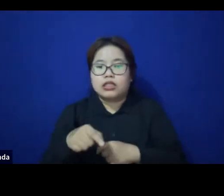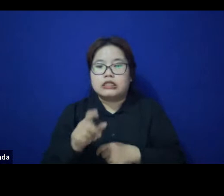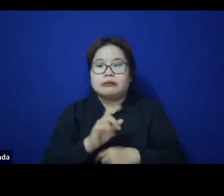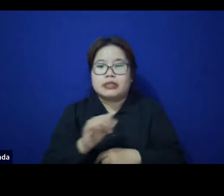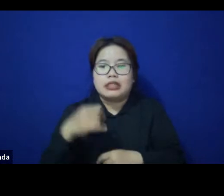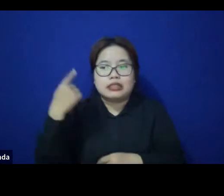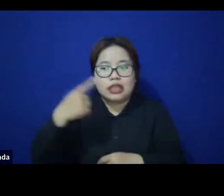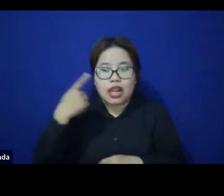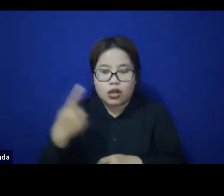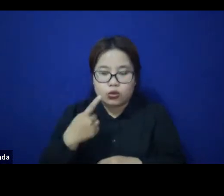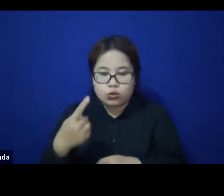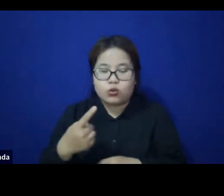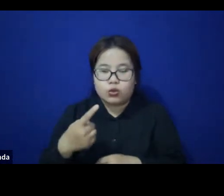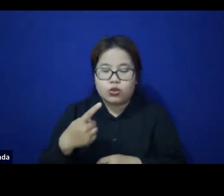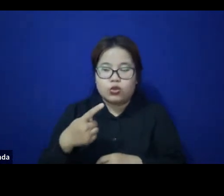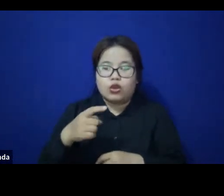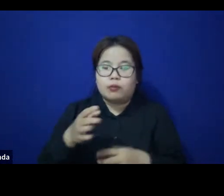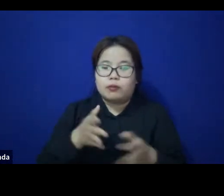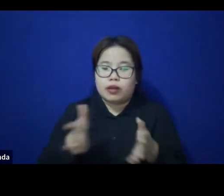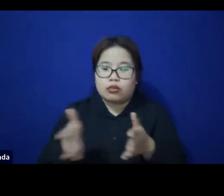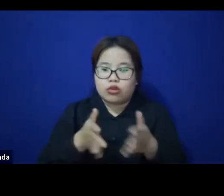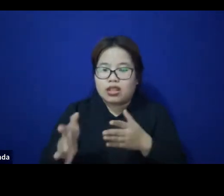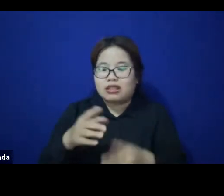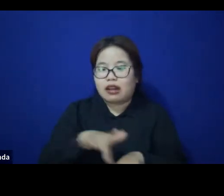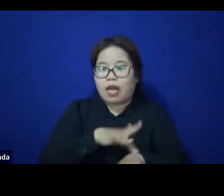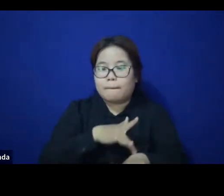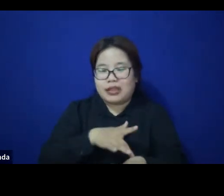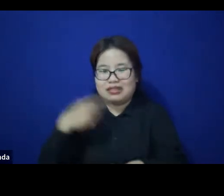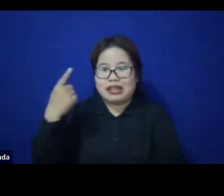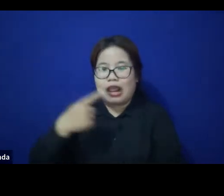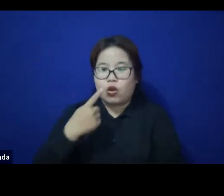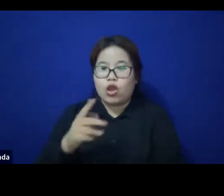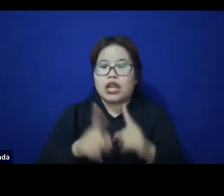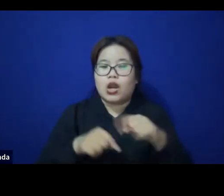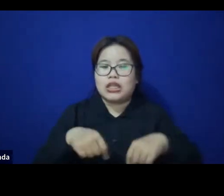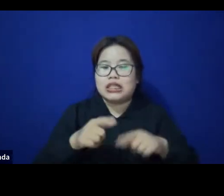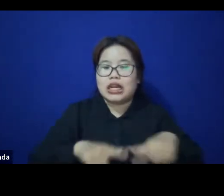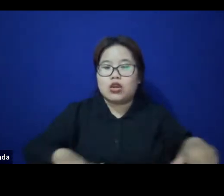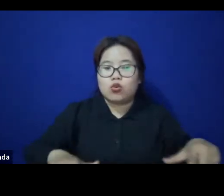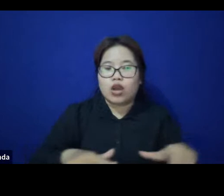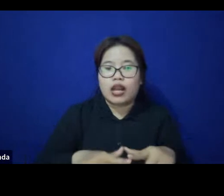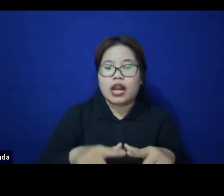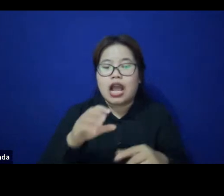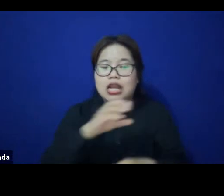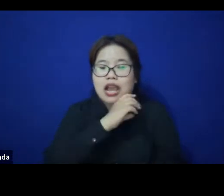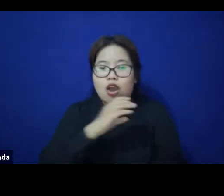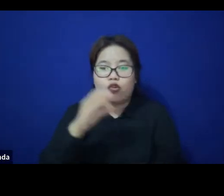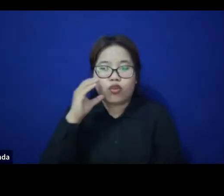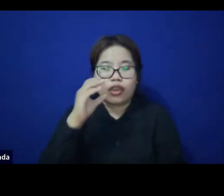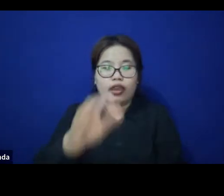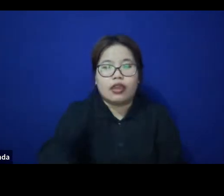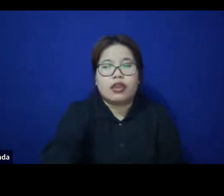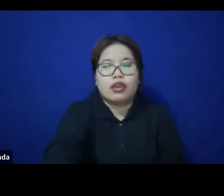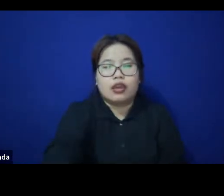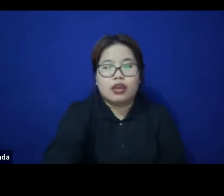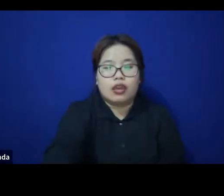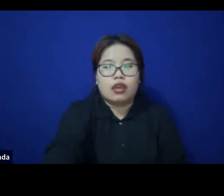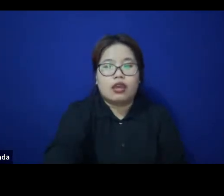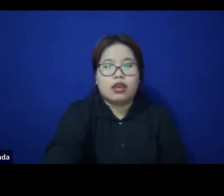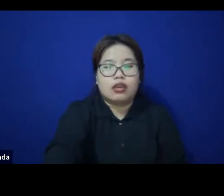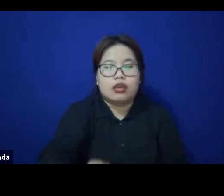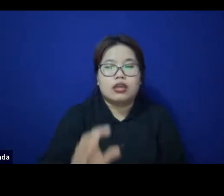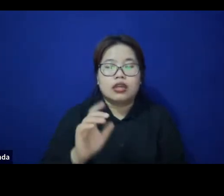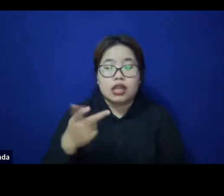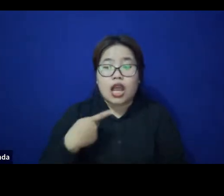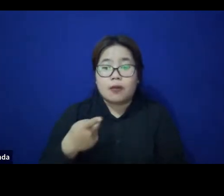All of these things, the environment of the cafe, we encountered issues with the public